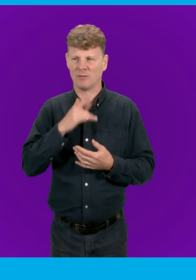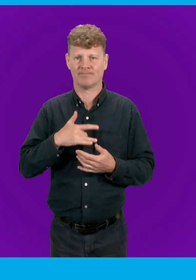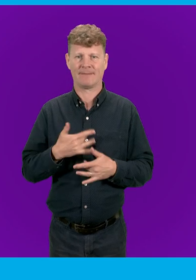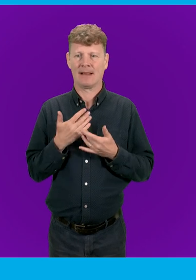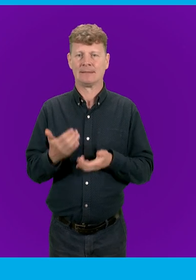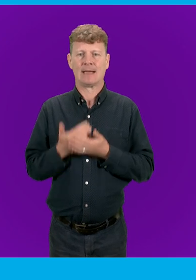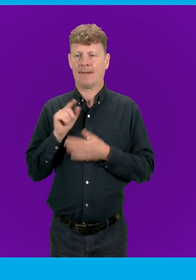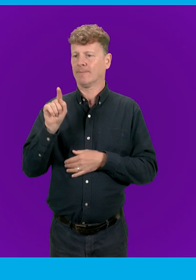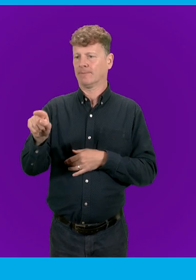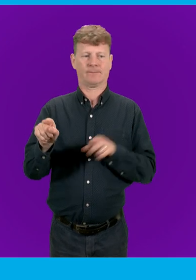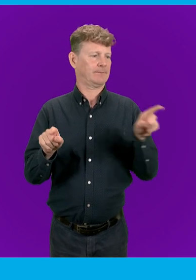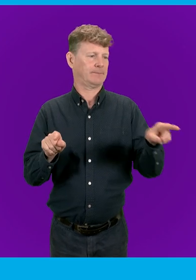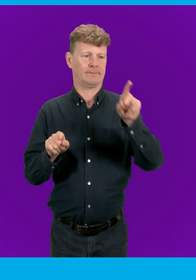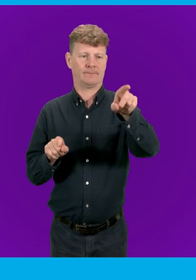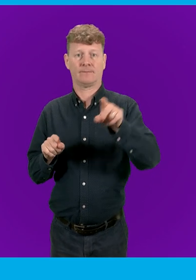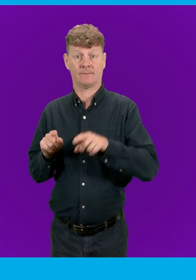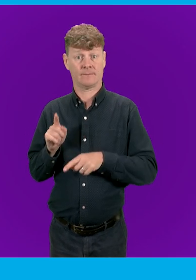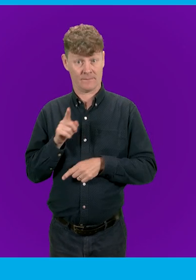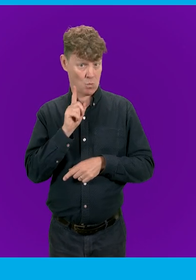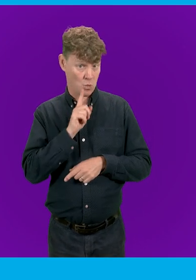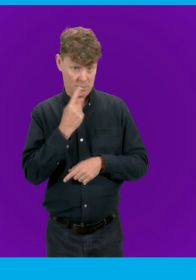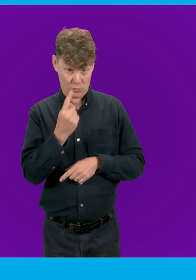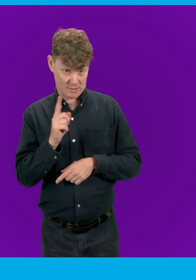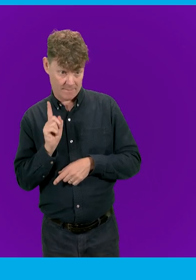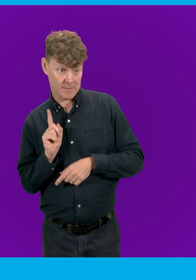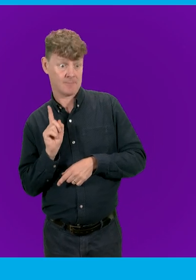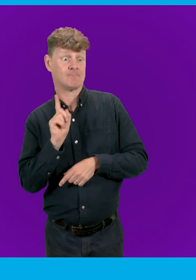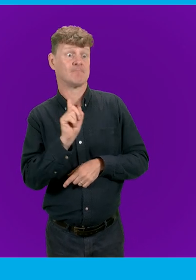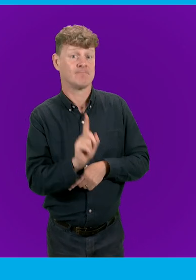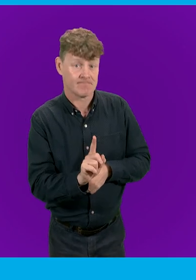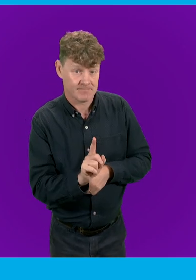is, and when you are in that situation where